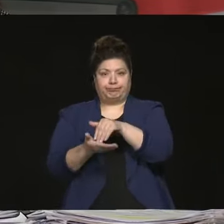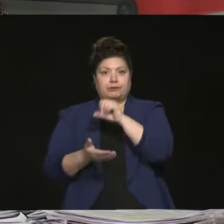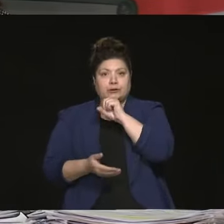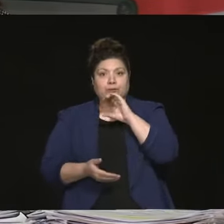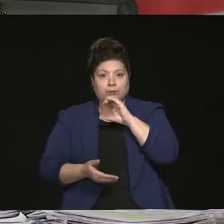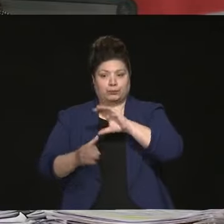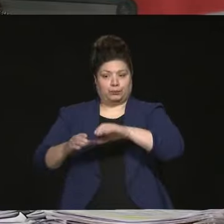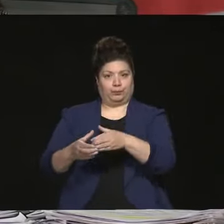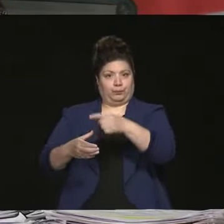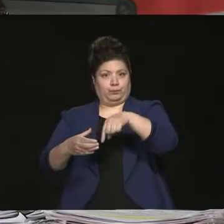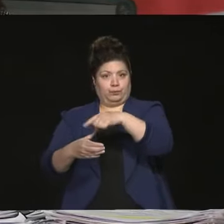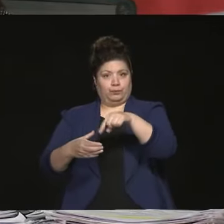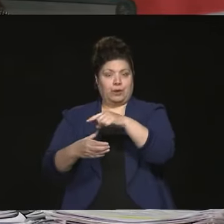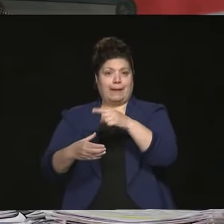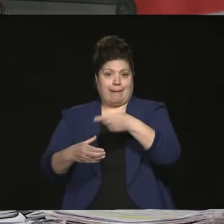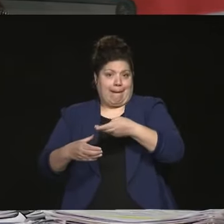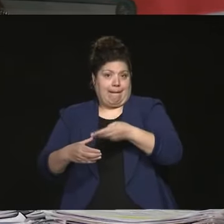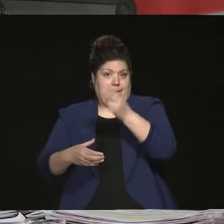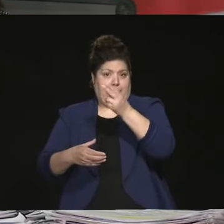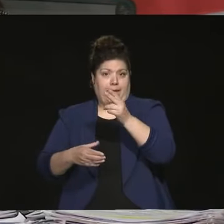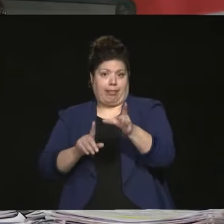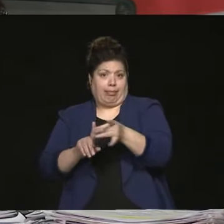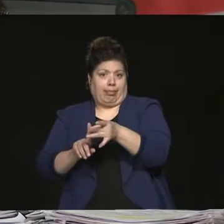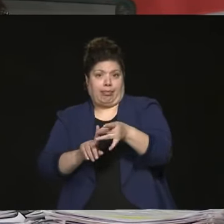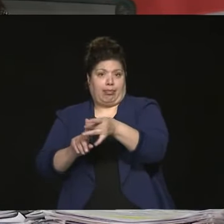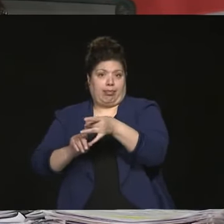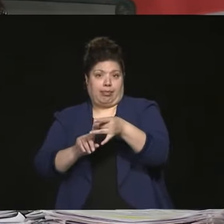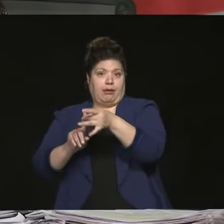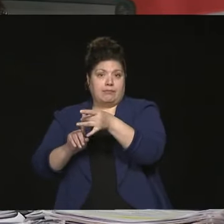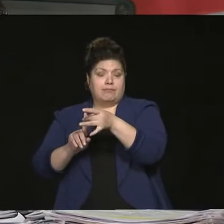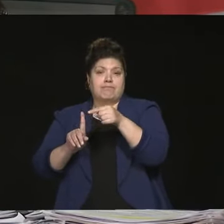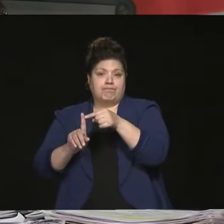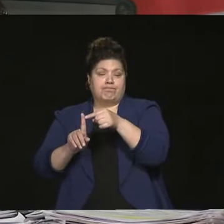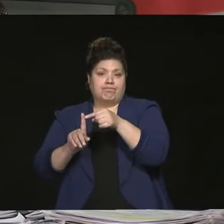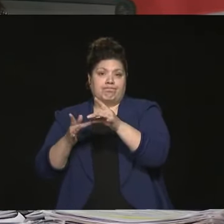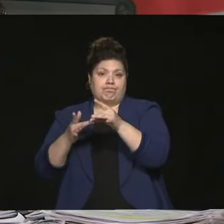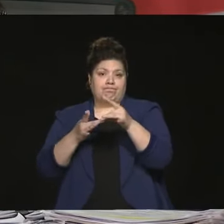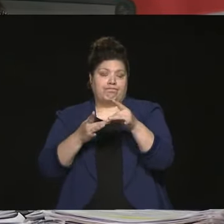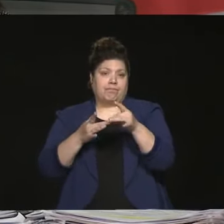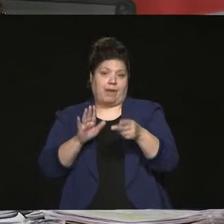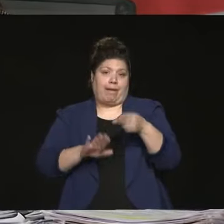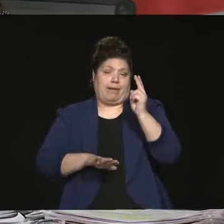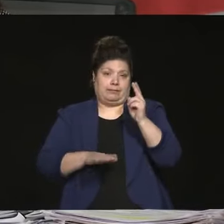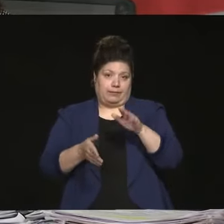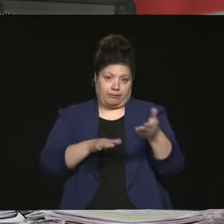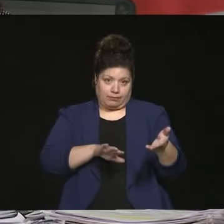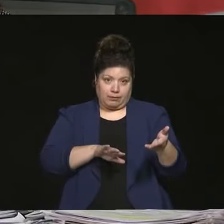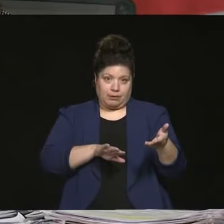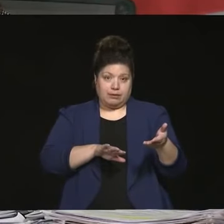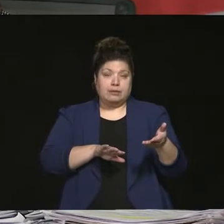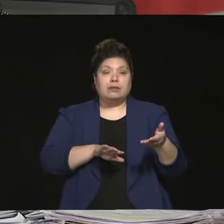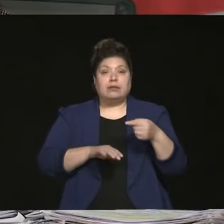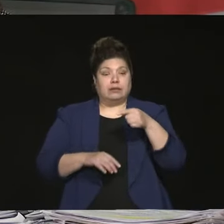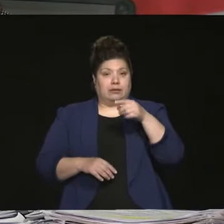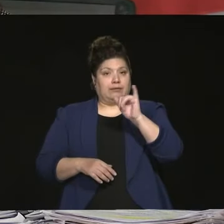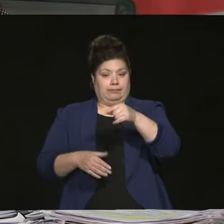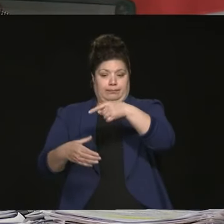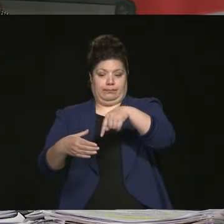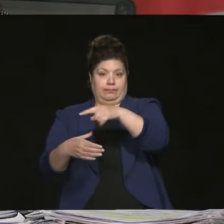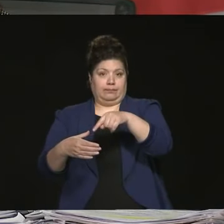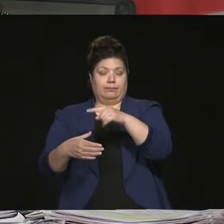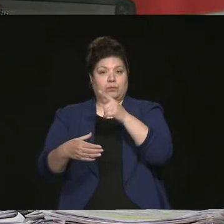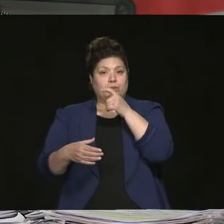unfortunately results in higher fatality amongst the people who get the illness. So I